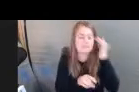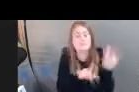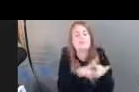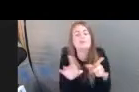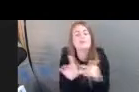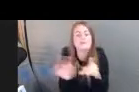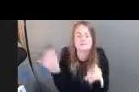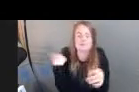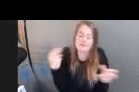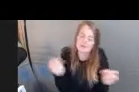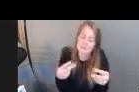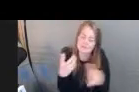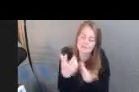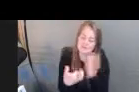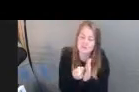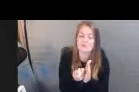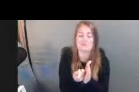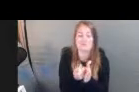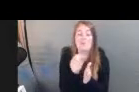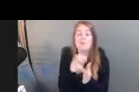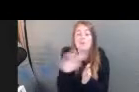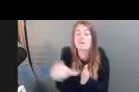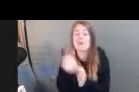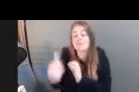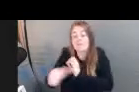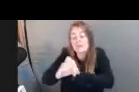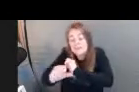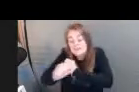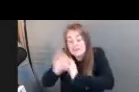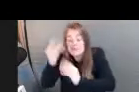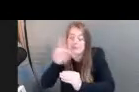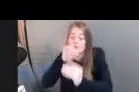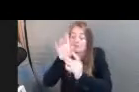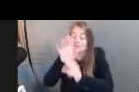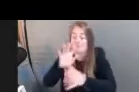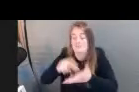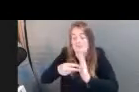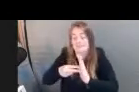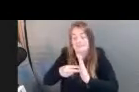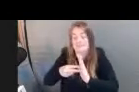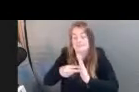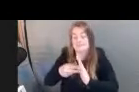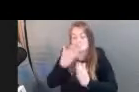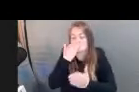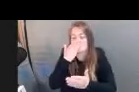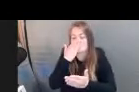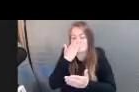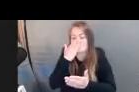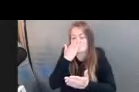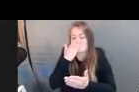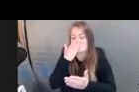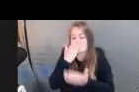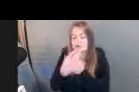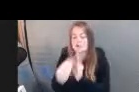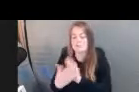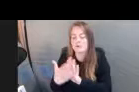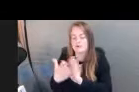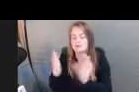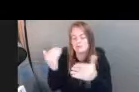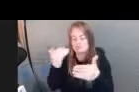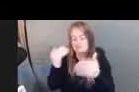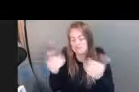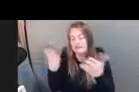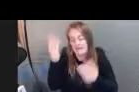earlier, captioning your videos or your other marketing materials can provide other ways of providing the information that captures a